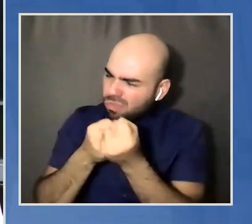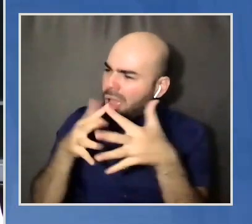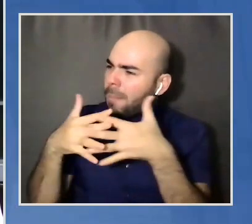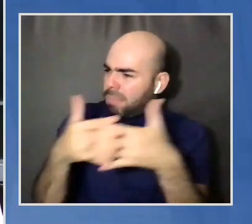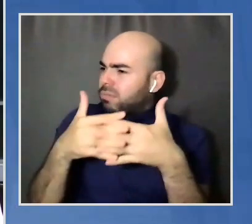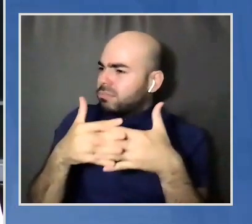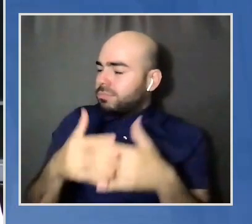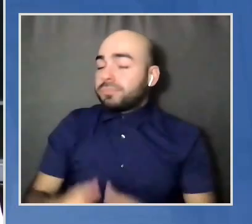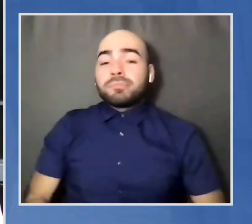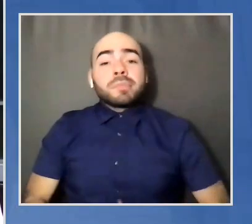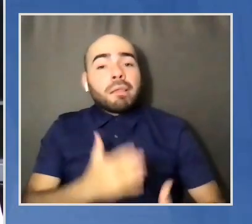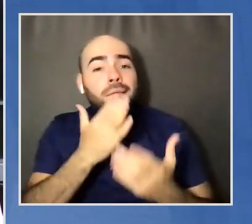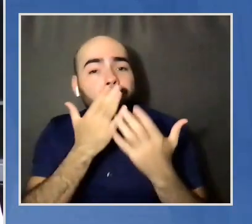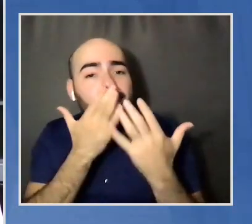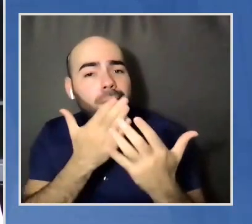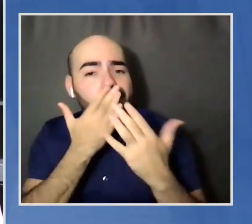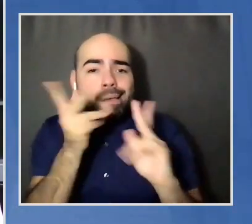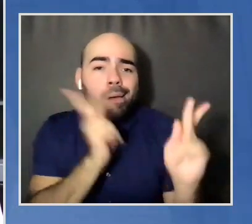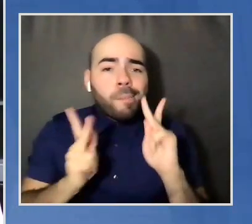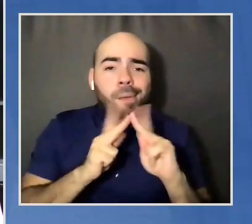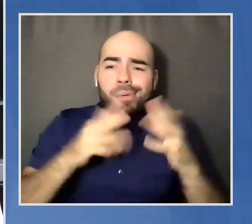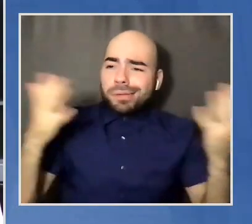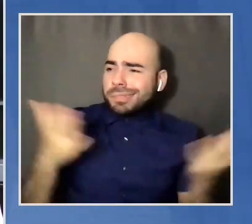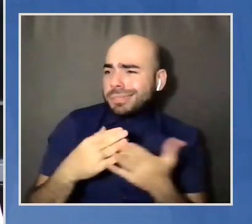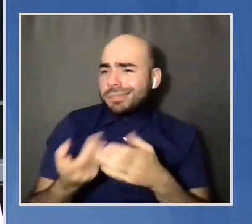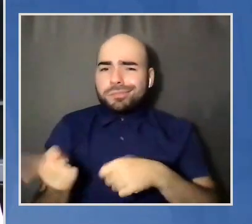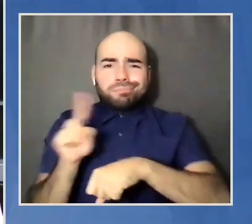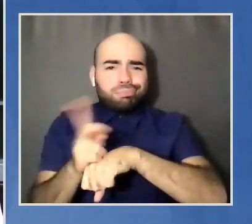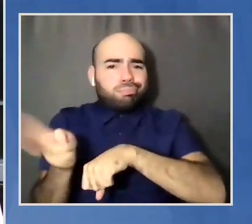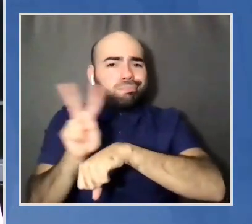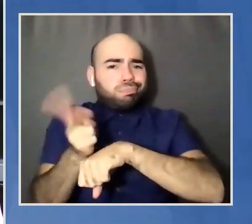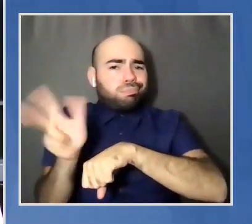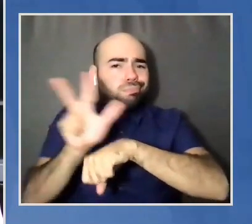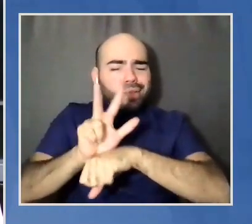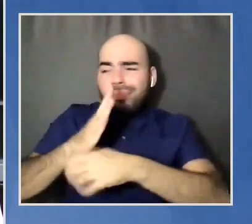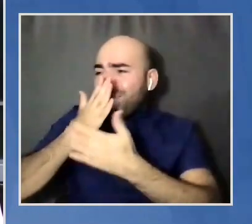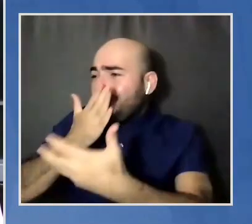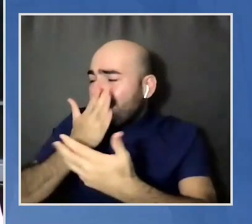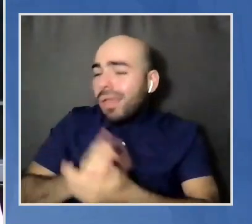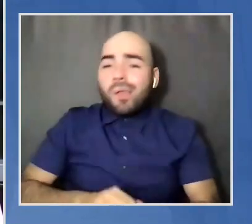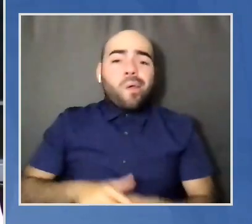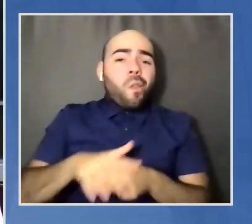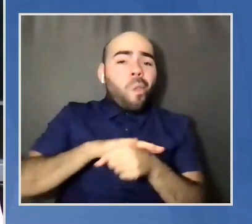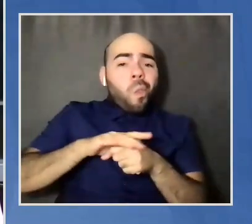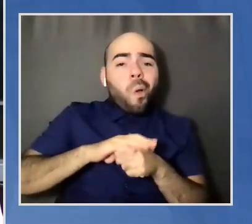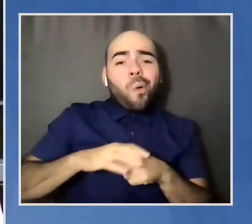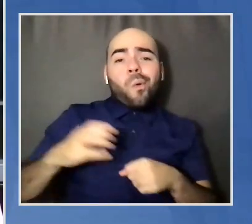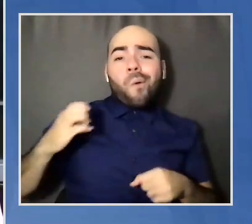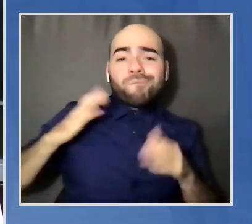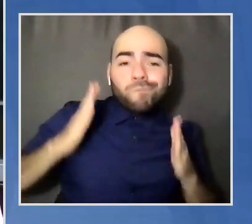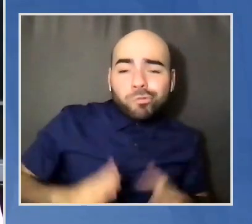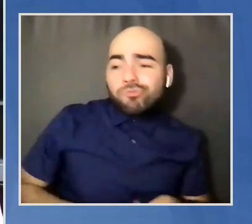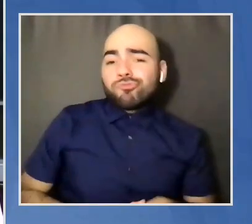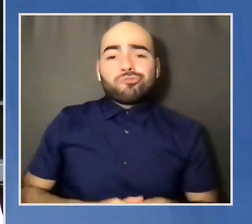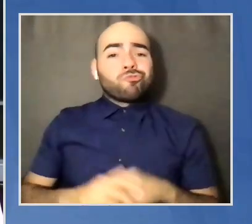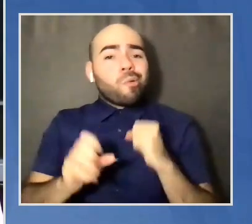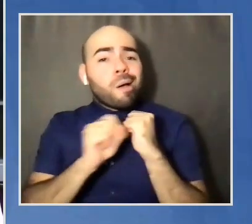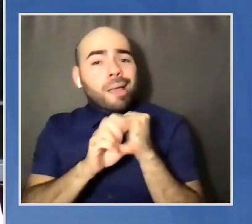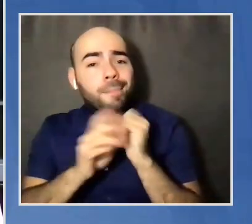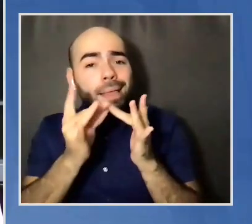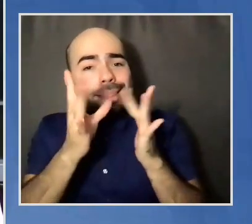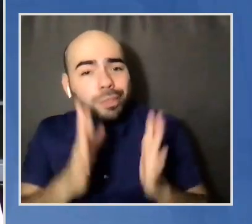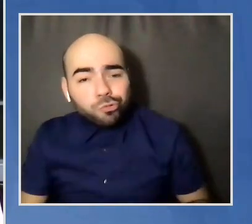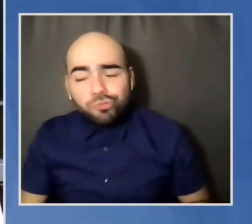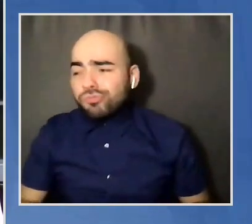thanks to all the great candidates who are here, local officials, leaders, and campaign volunteers, and all of you who made time on